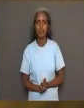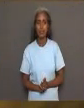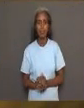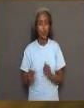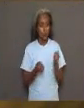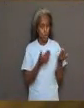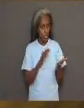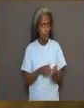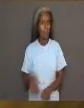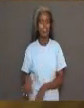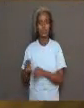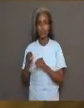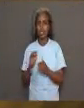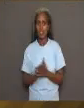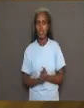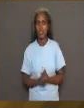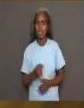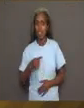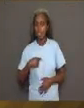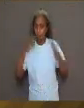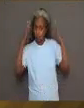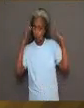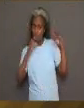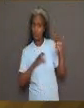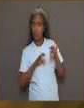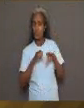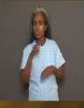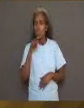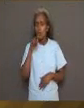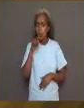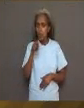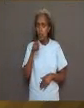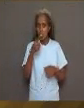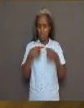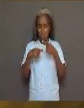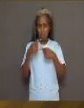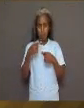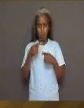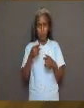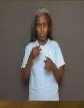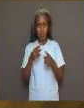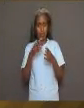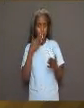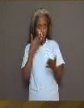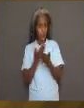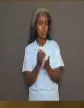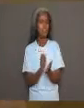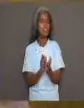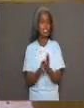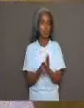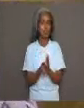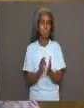Welcome back, students. I am sure you came up with some good examples.